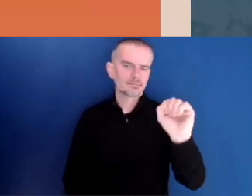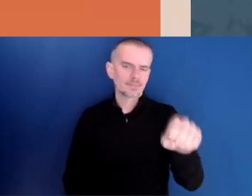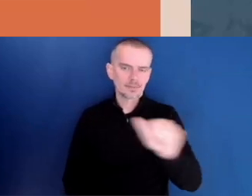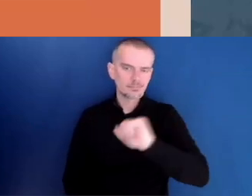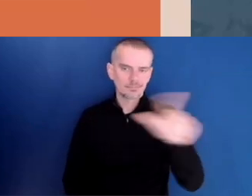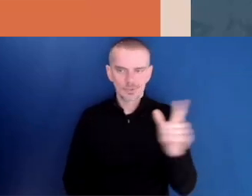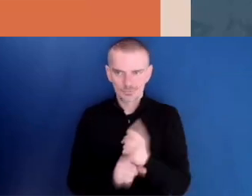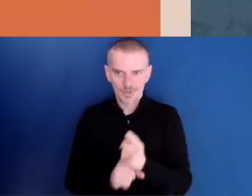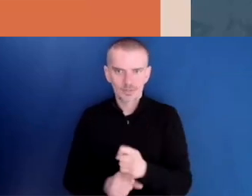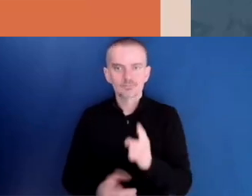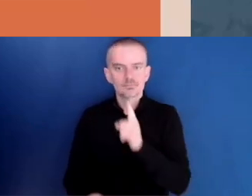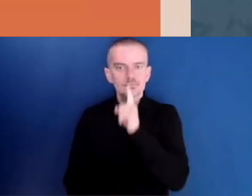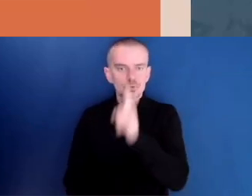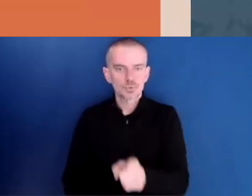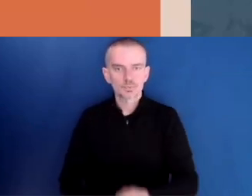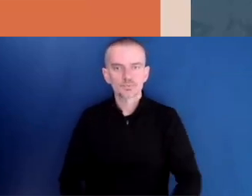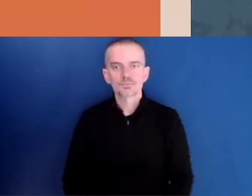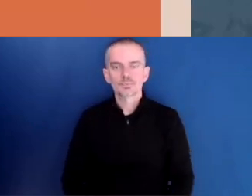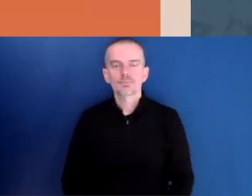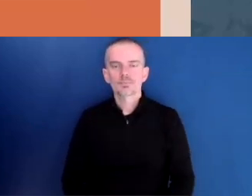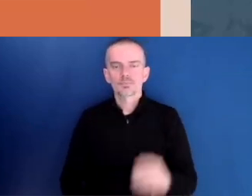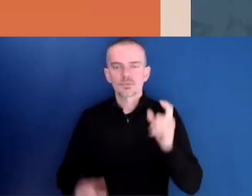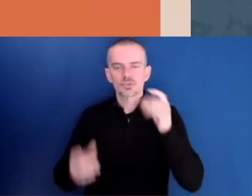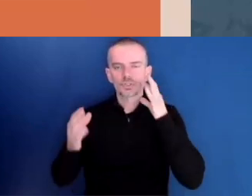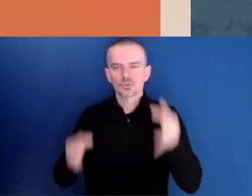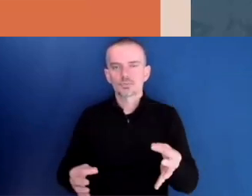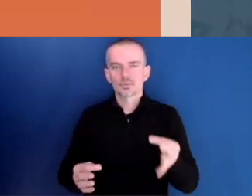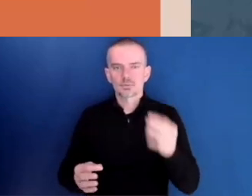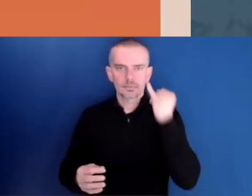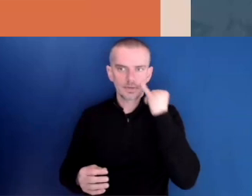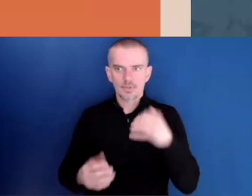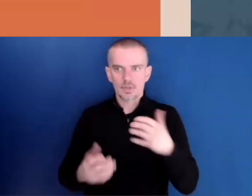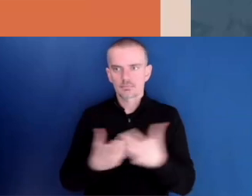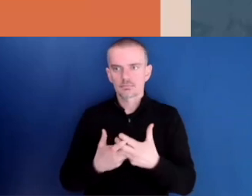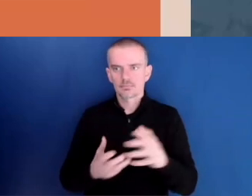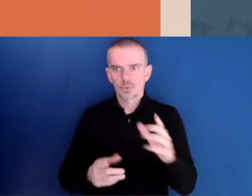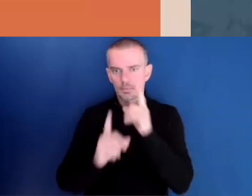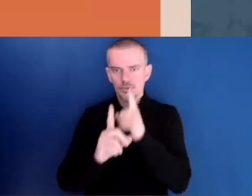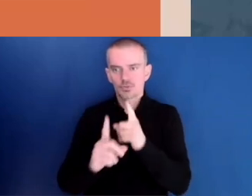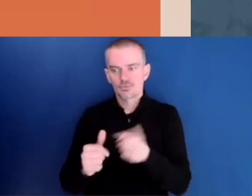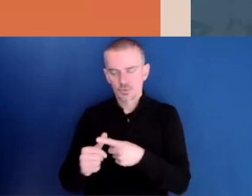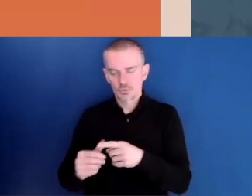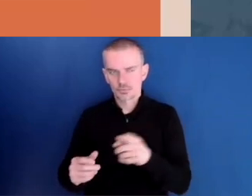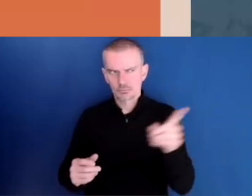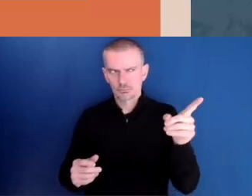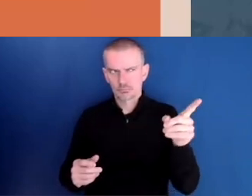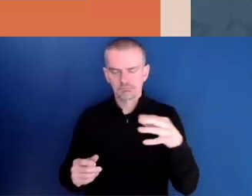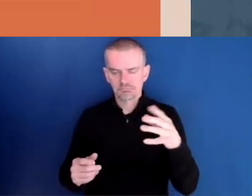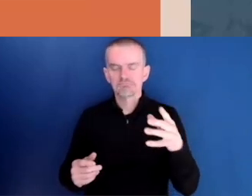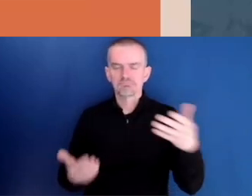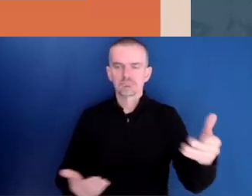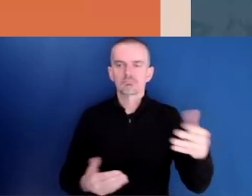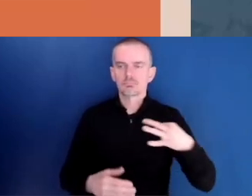one right. That is true. You should determine whether it aligns with your mission before starting grant application. It's